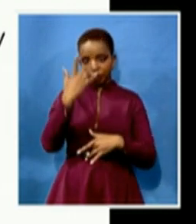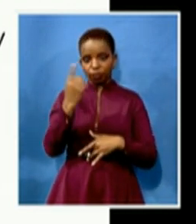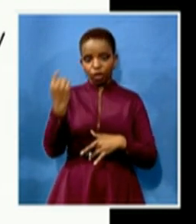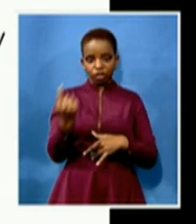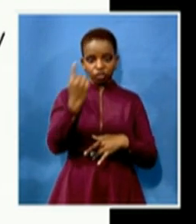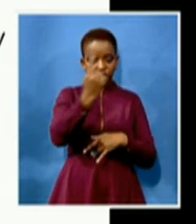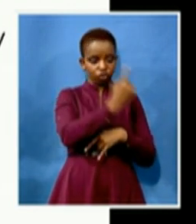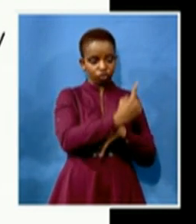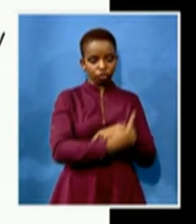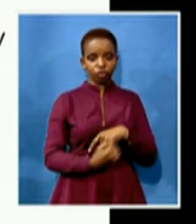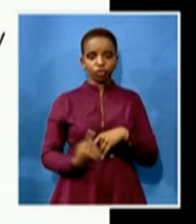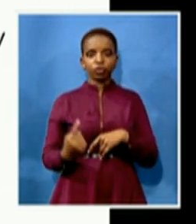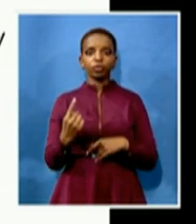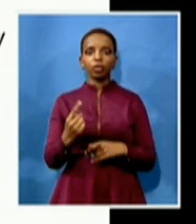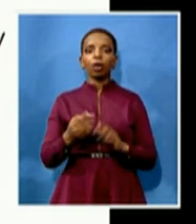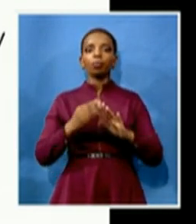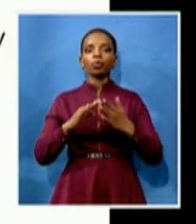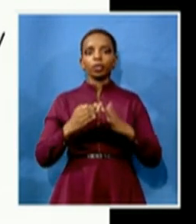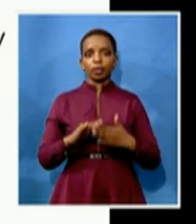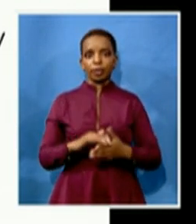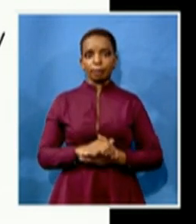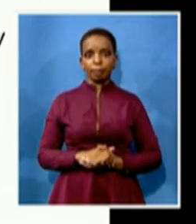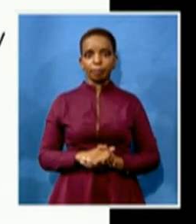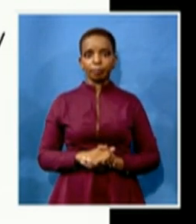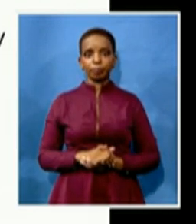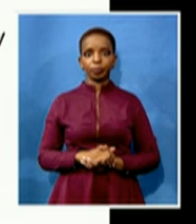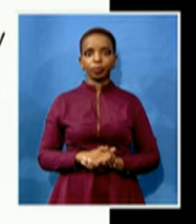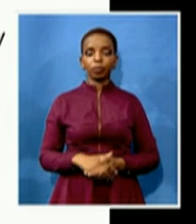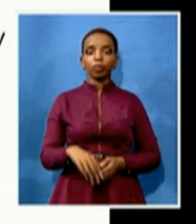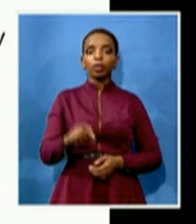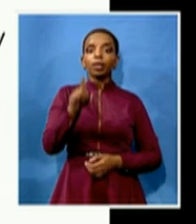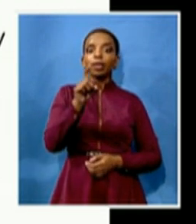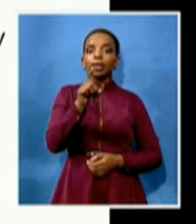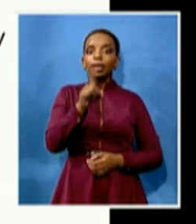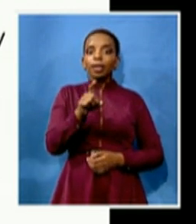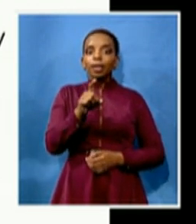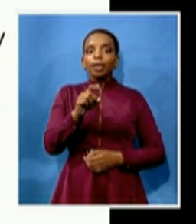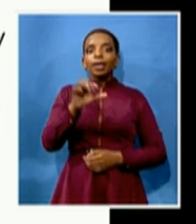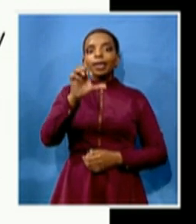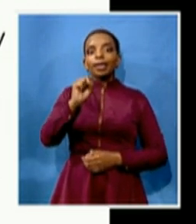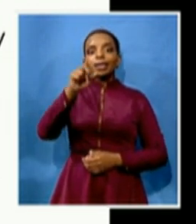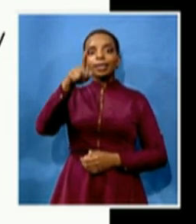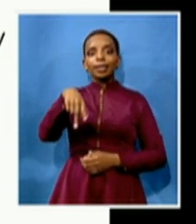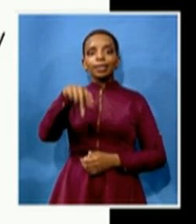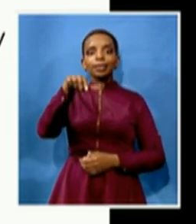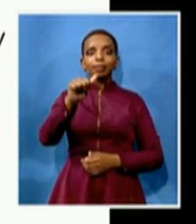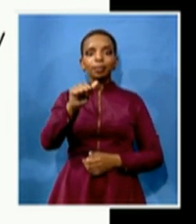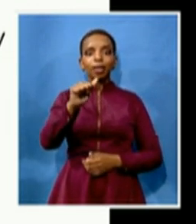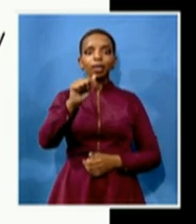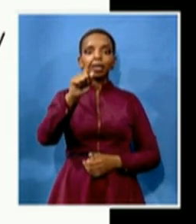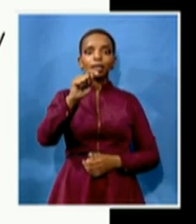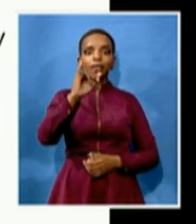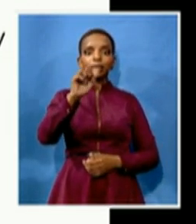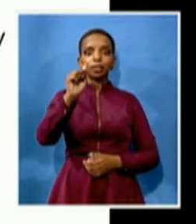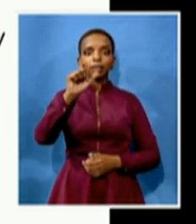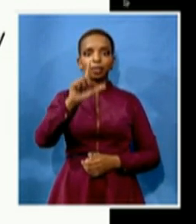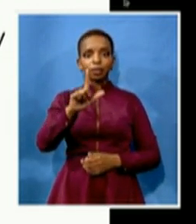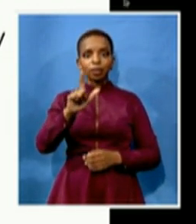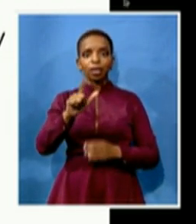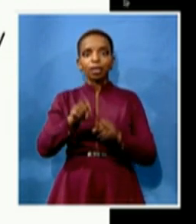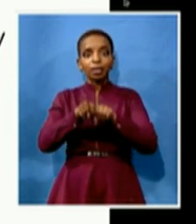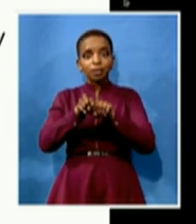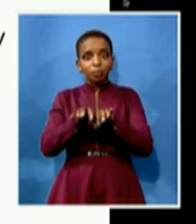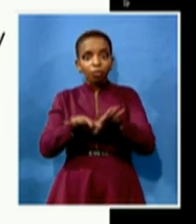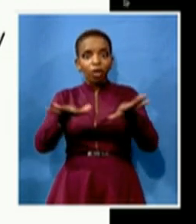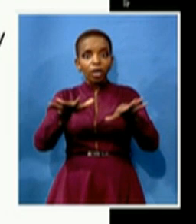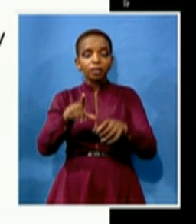in this sort of model. That spatial spread is stochastic, not deterministic. That every time step, we don't